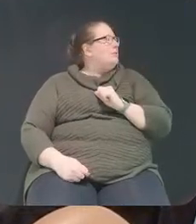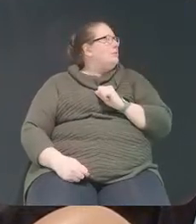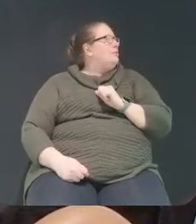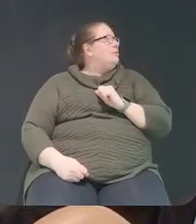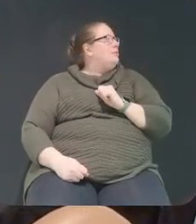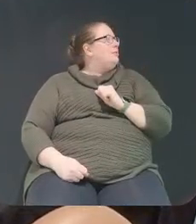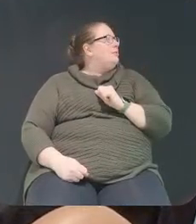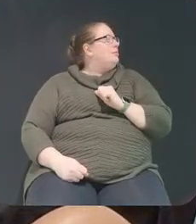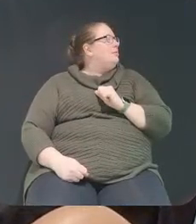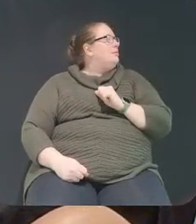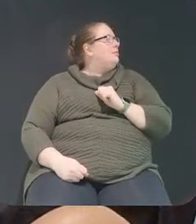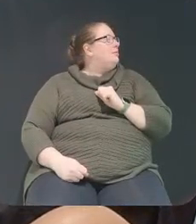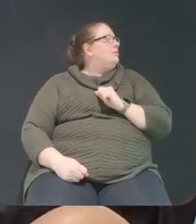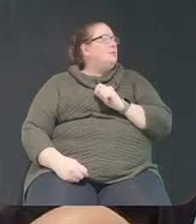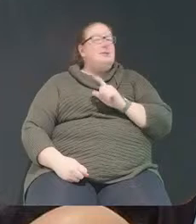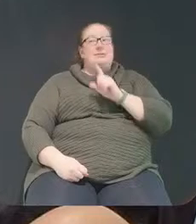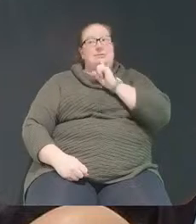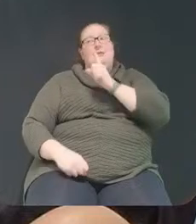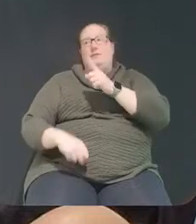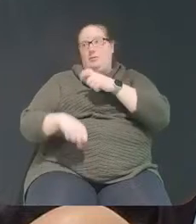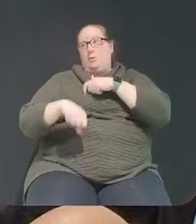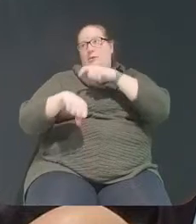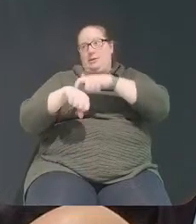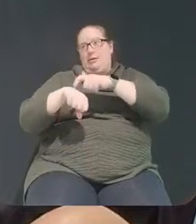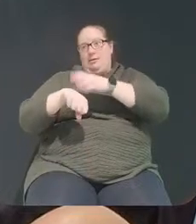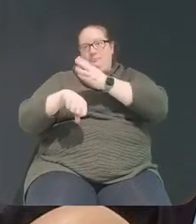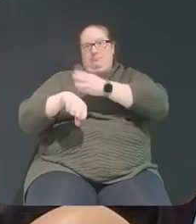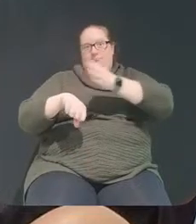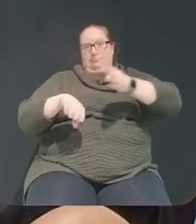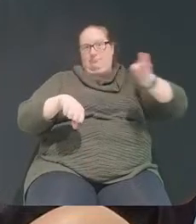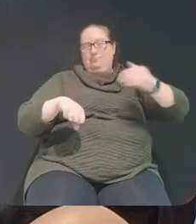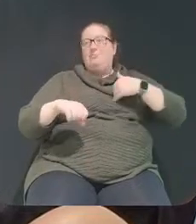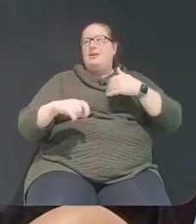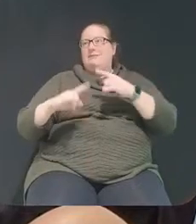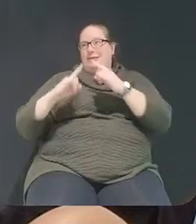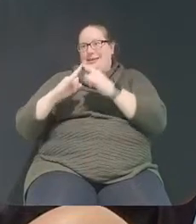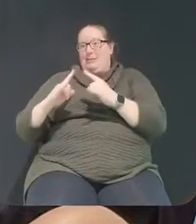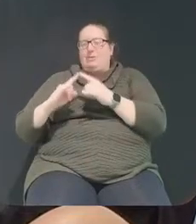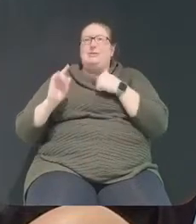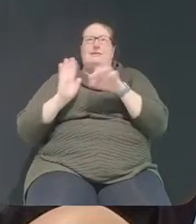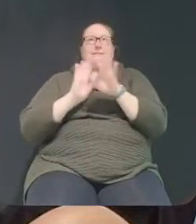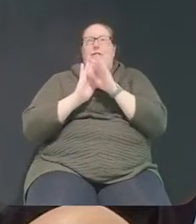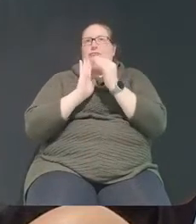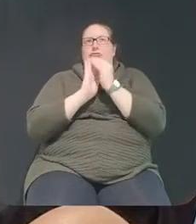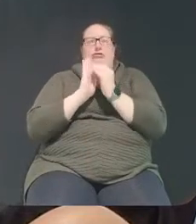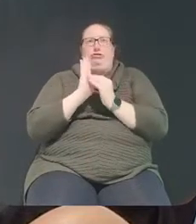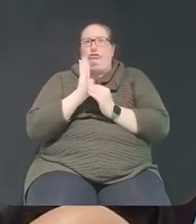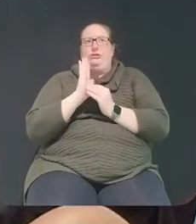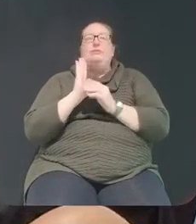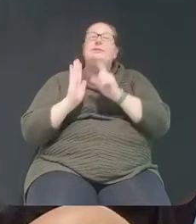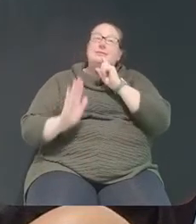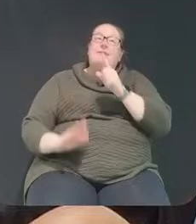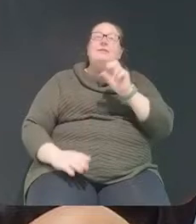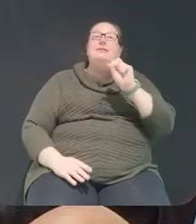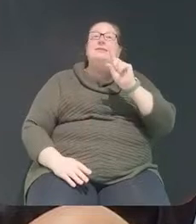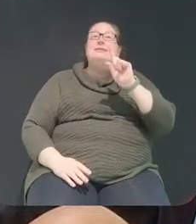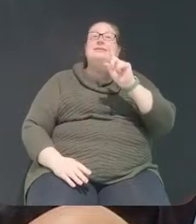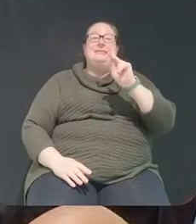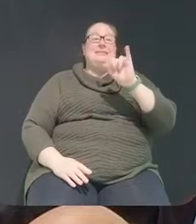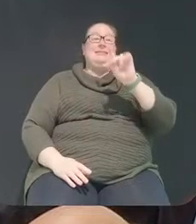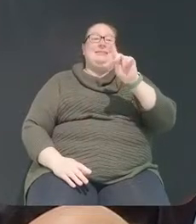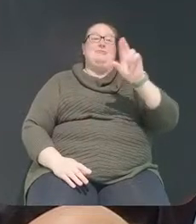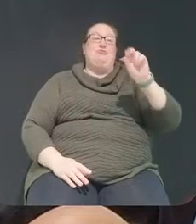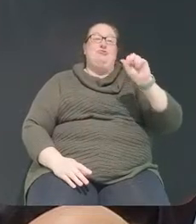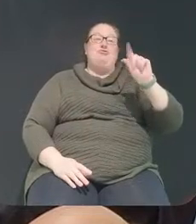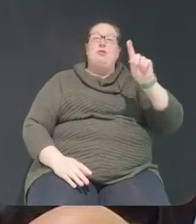I think definitely over time there were encampments. I mean, I found records of it definitely in the Skid Road area, but